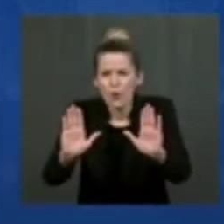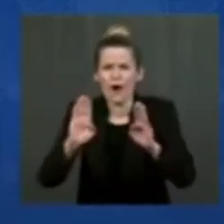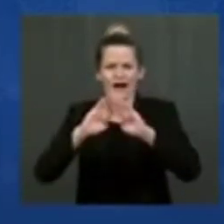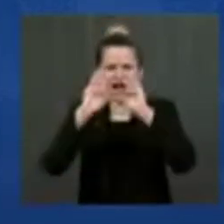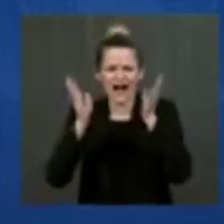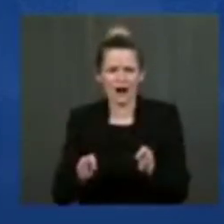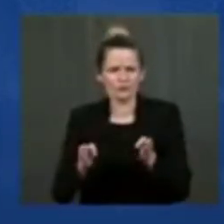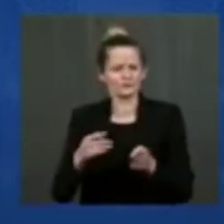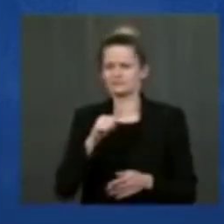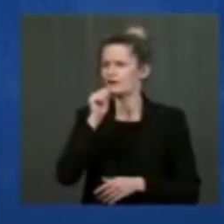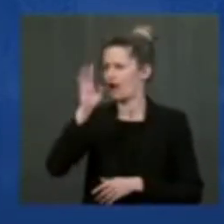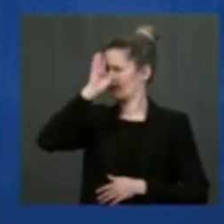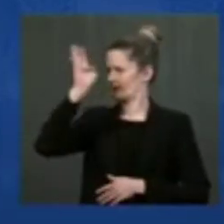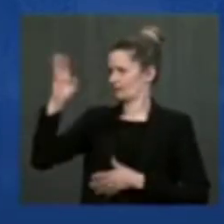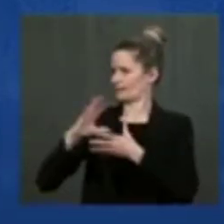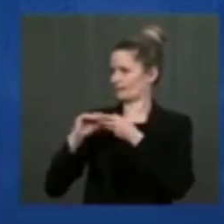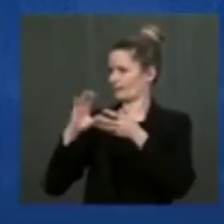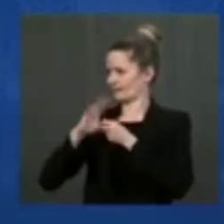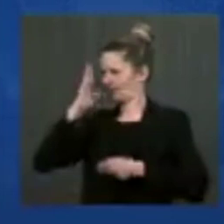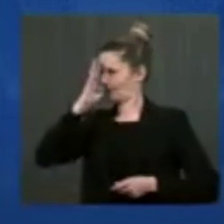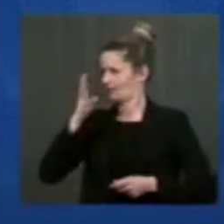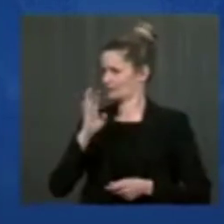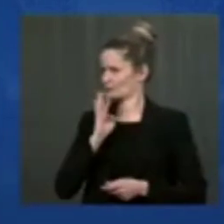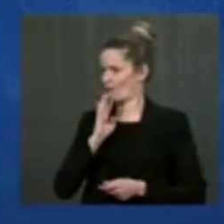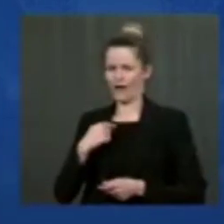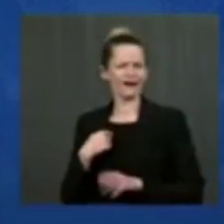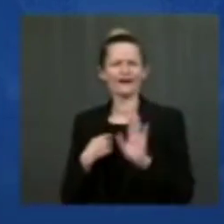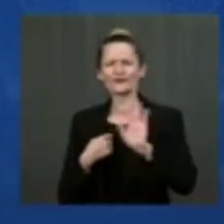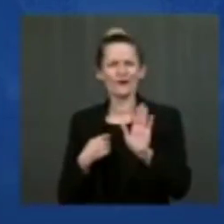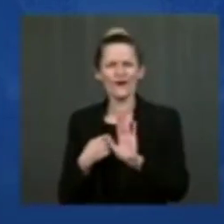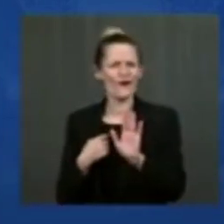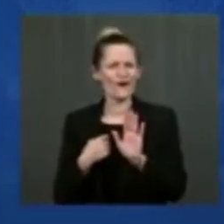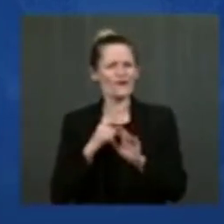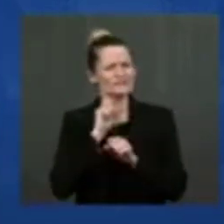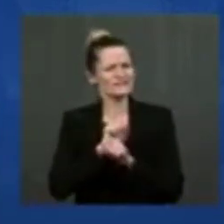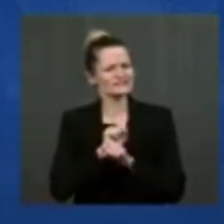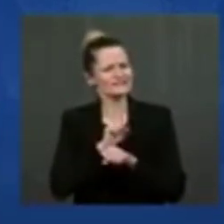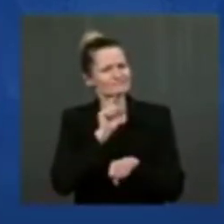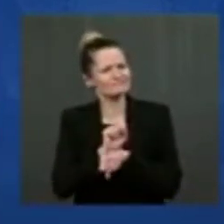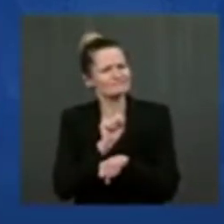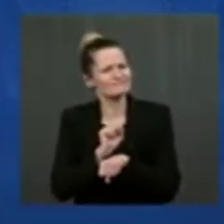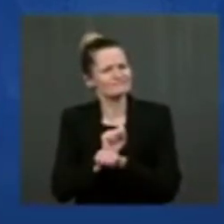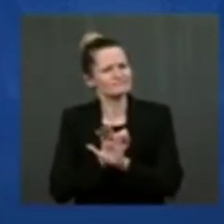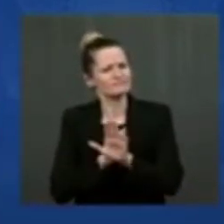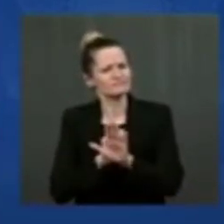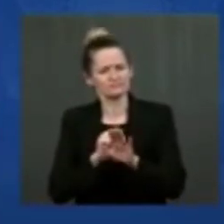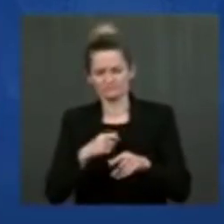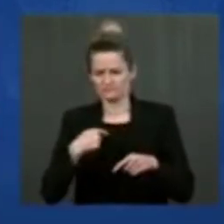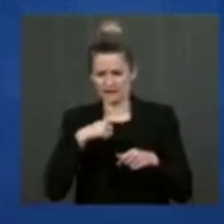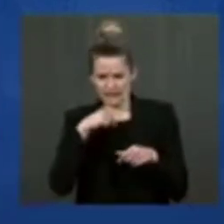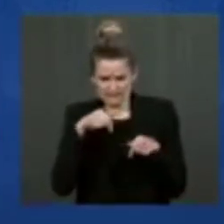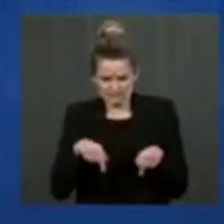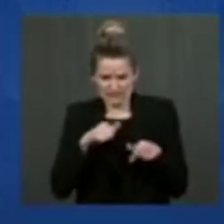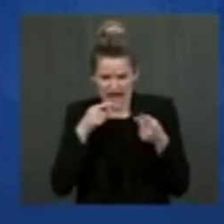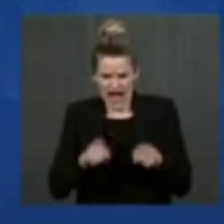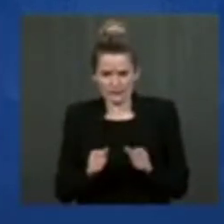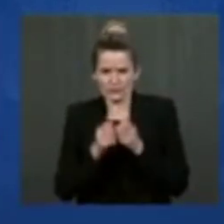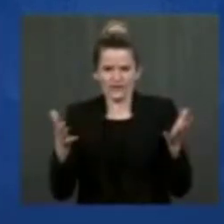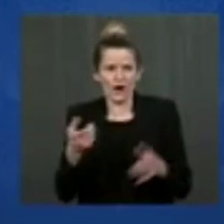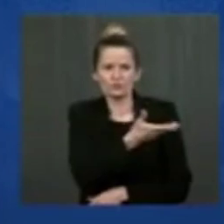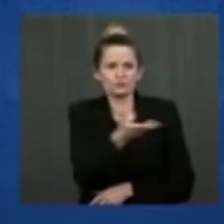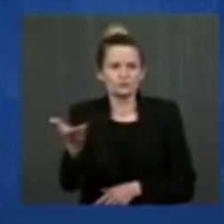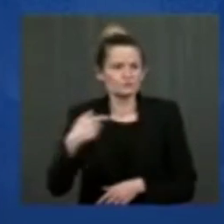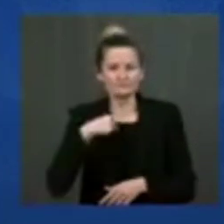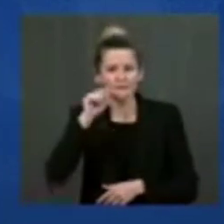is your house. I wouldn't be here without you. That's, again, not hyperbole. In my White House, you'll always